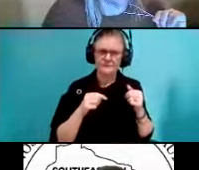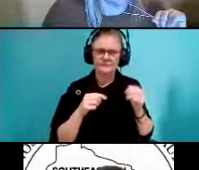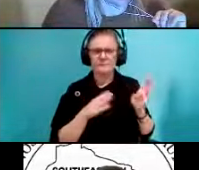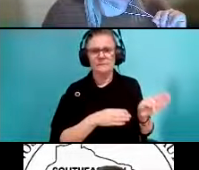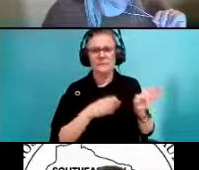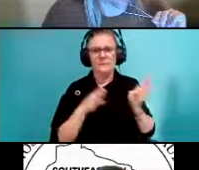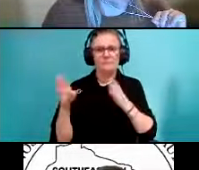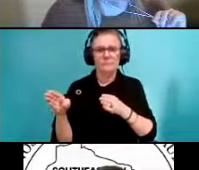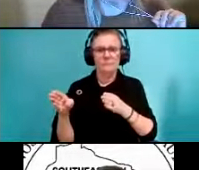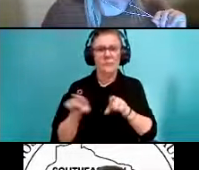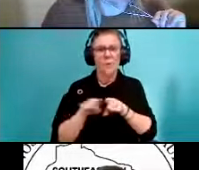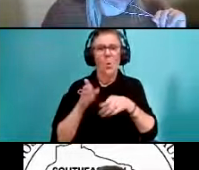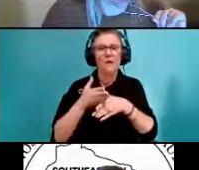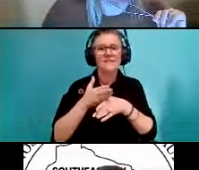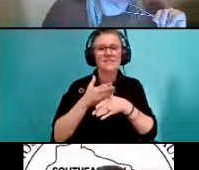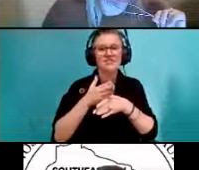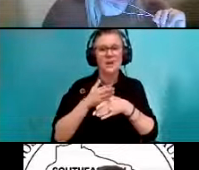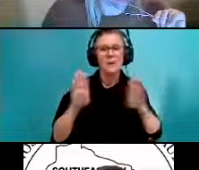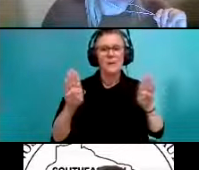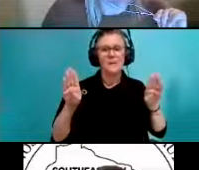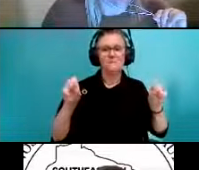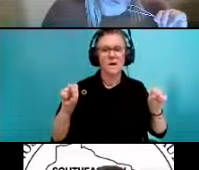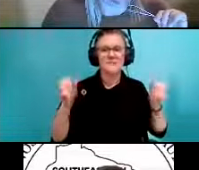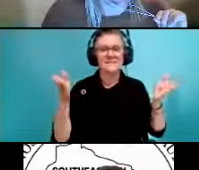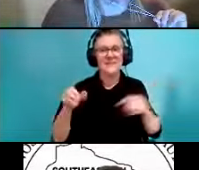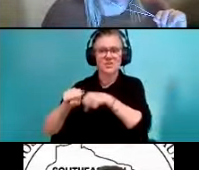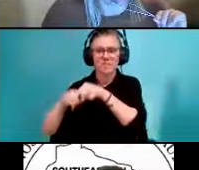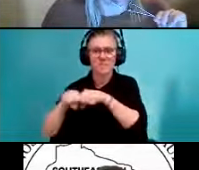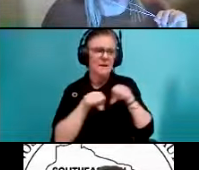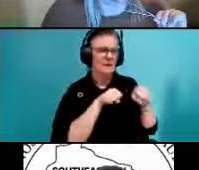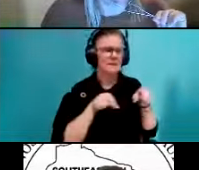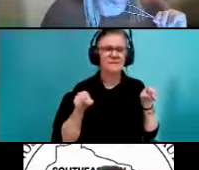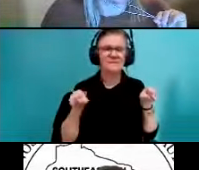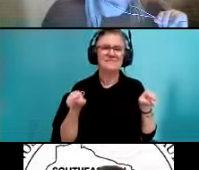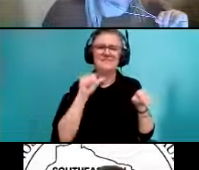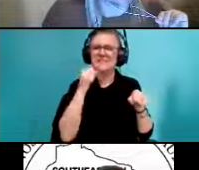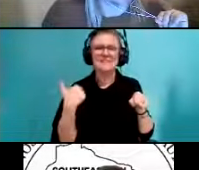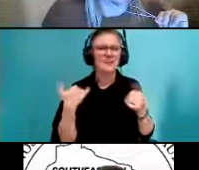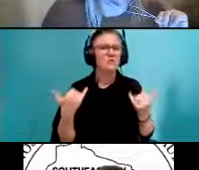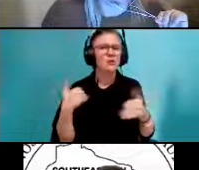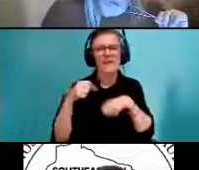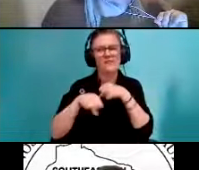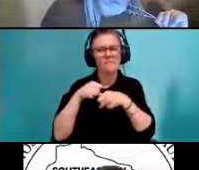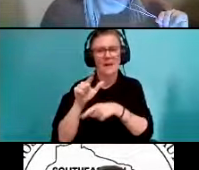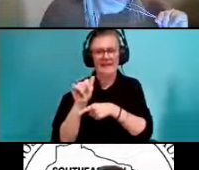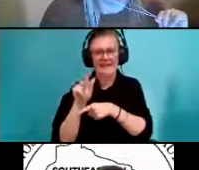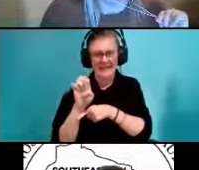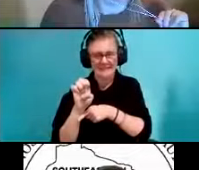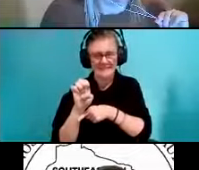far as the shared bus bike lane portion goes, this segment doesn't currently have bike lanes, but there are bike